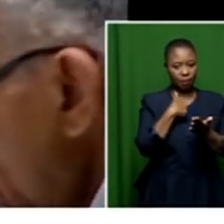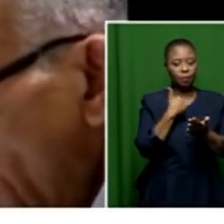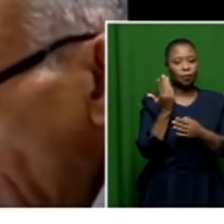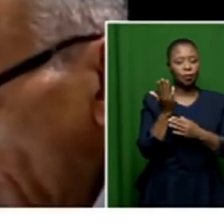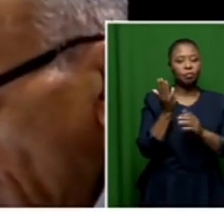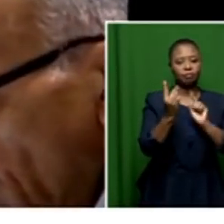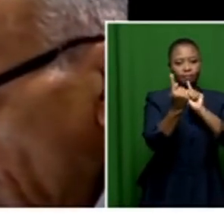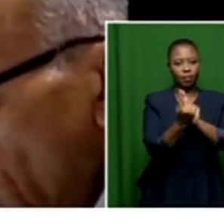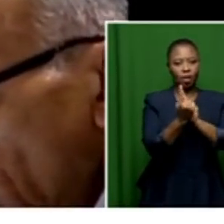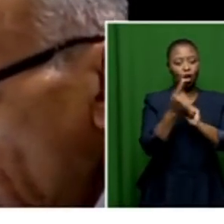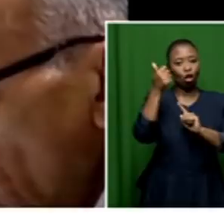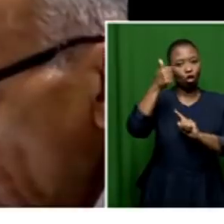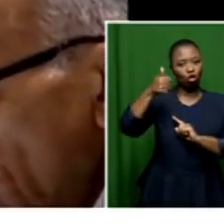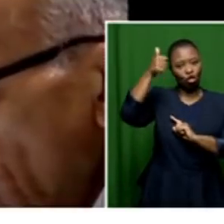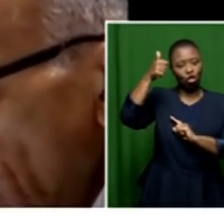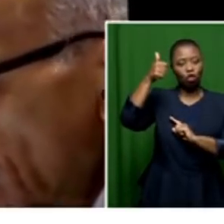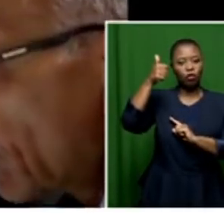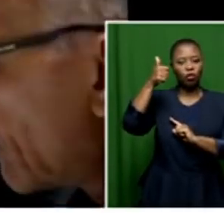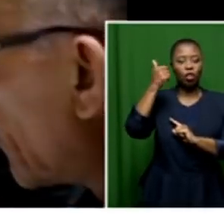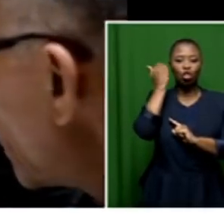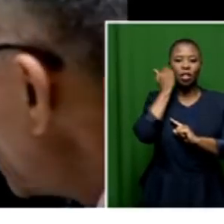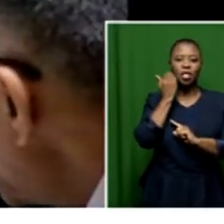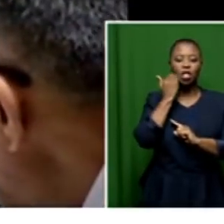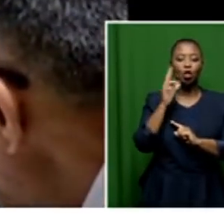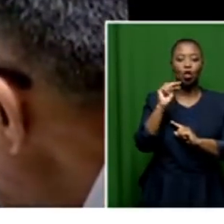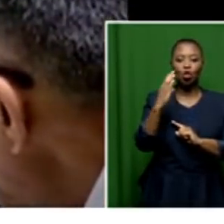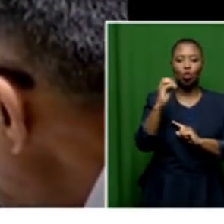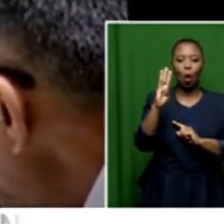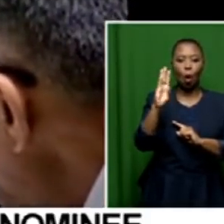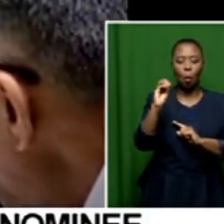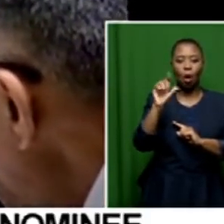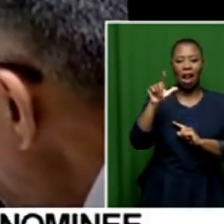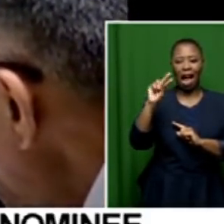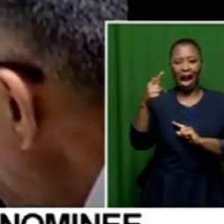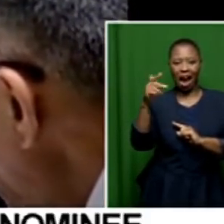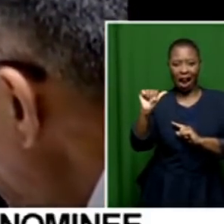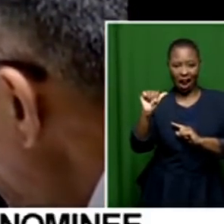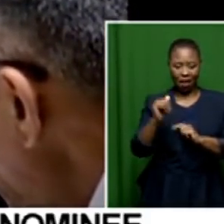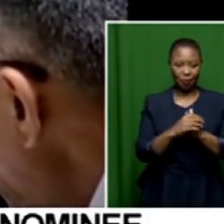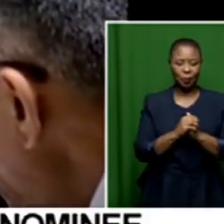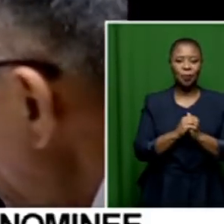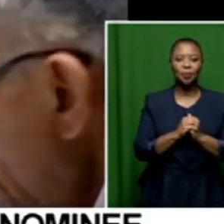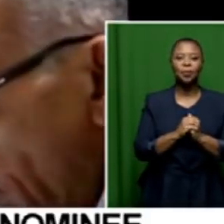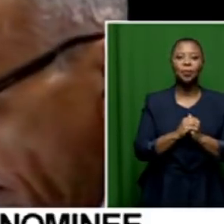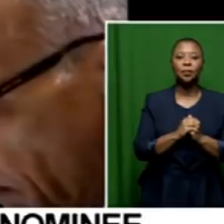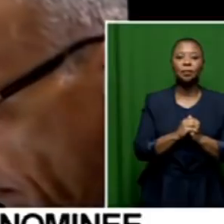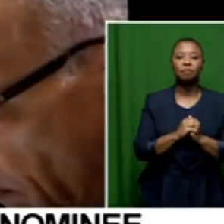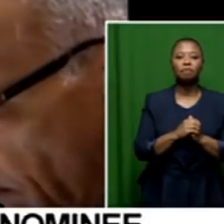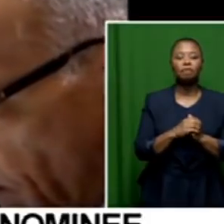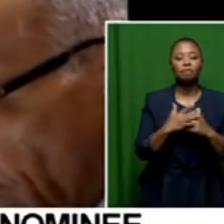former Chief Justices Ngobo, Langa, and Chaskalson. And